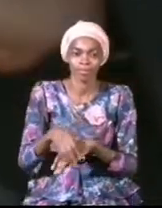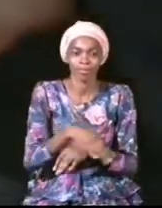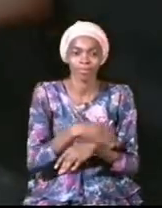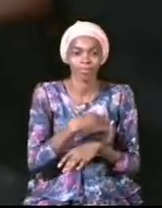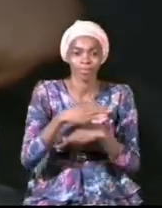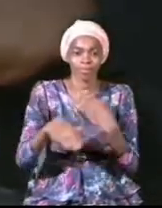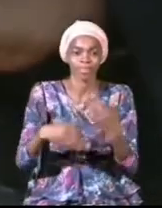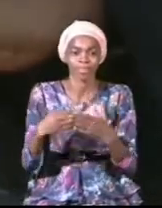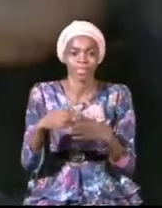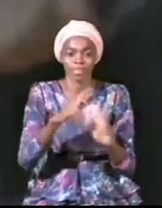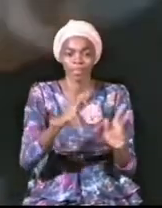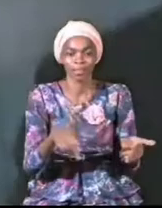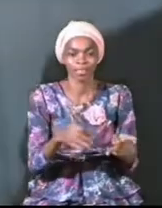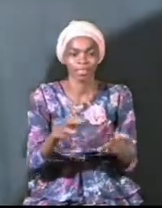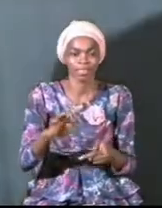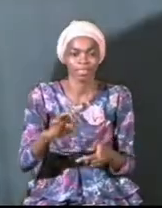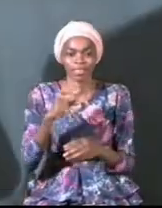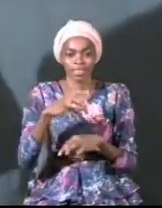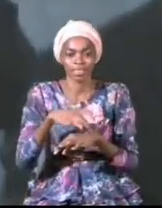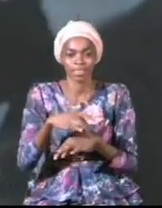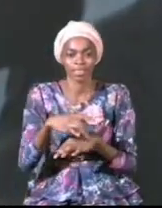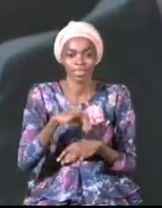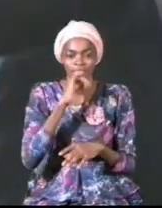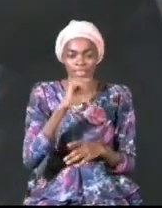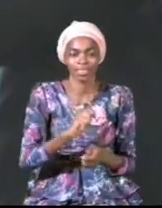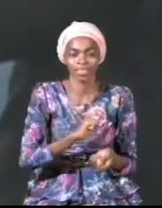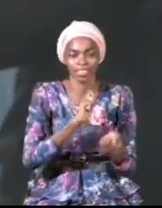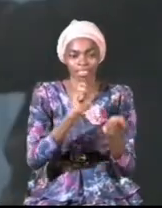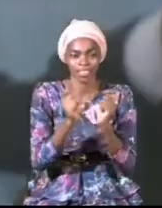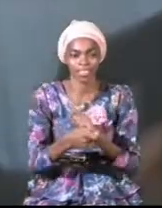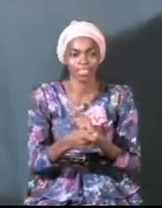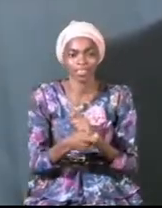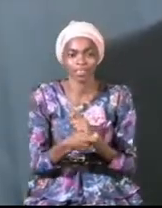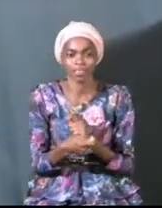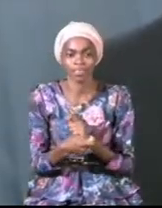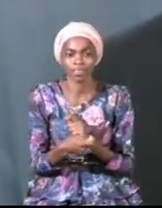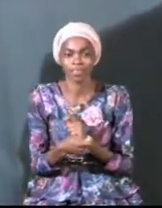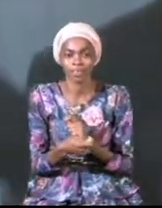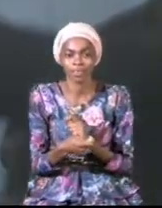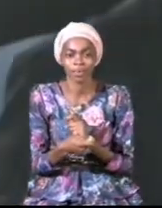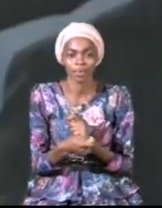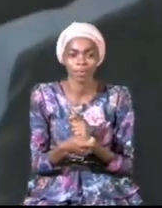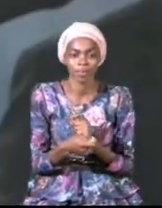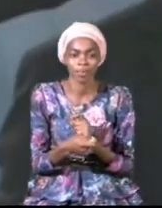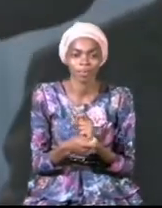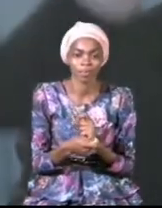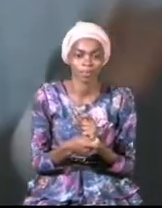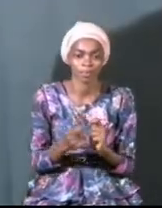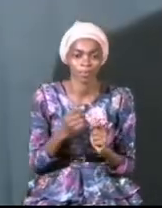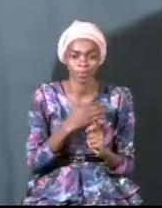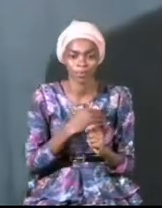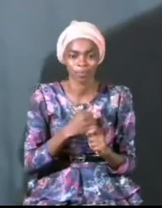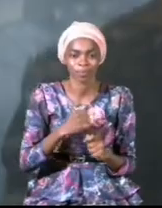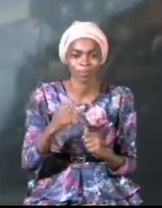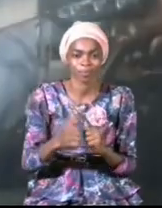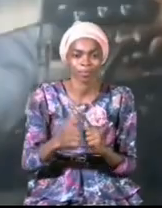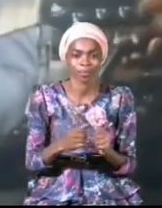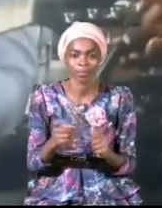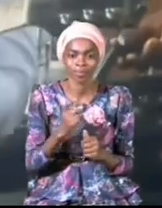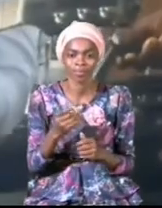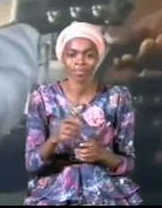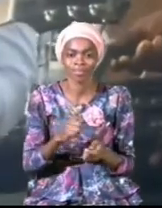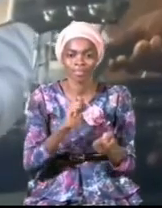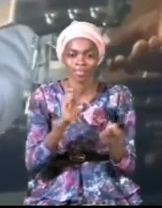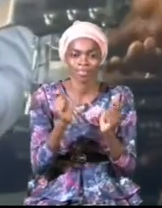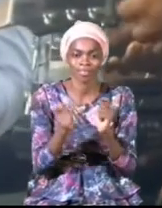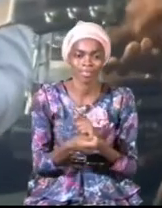Europe and in Africa, stretching all to the ends of the earth. And so we came to say this morning, let this change